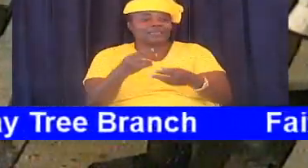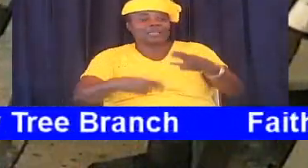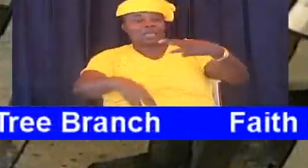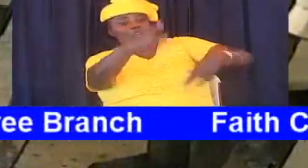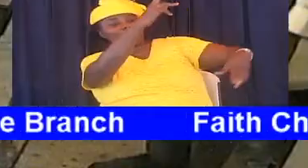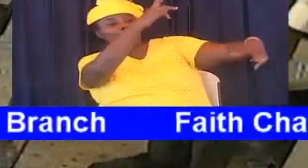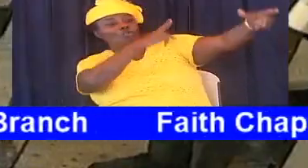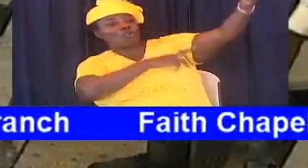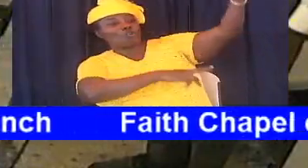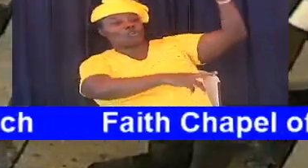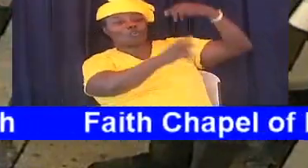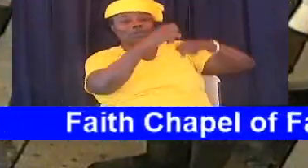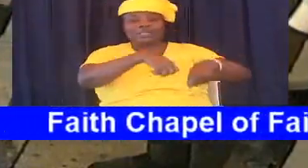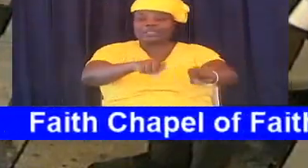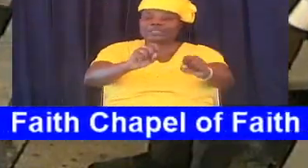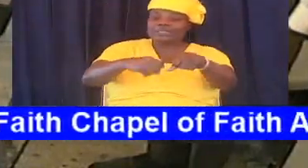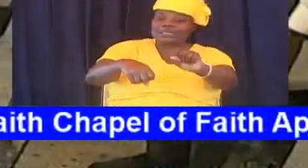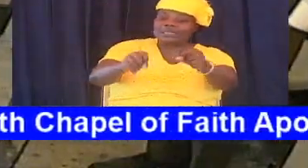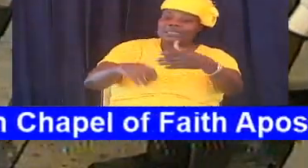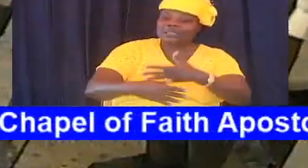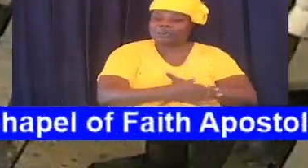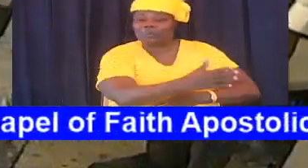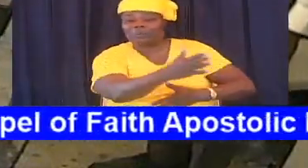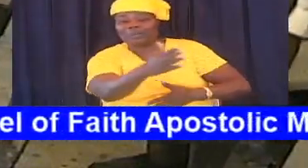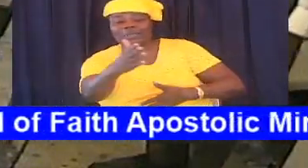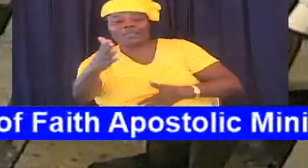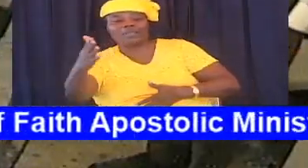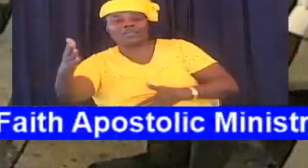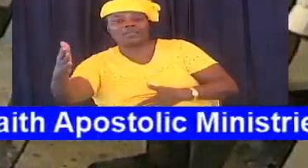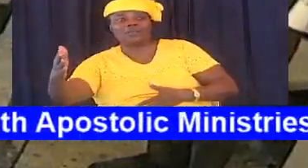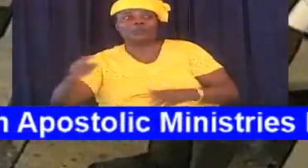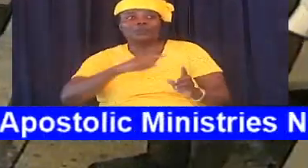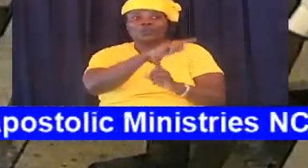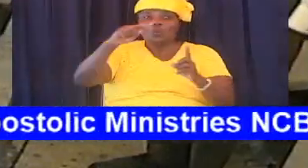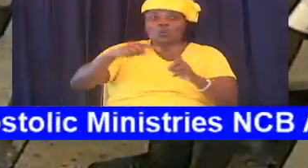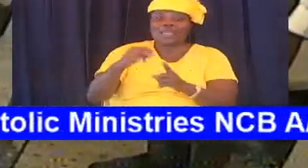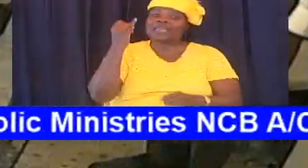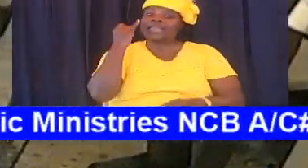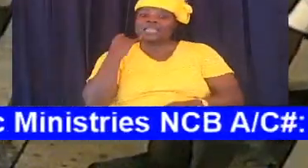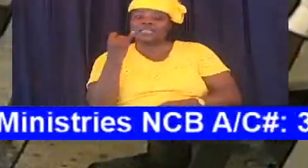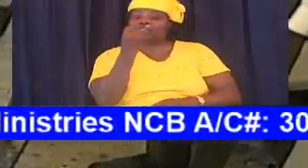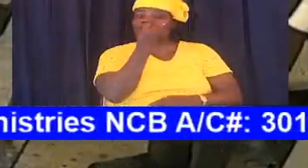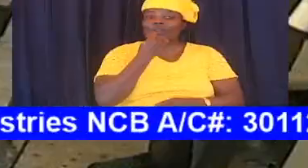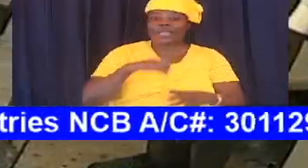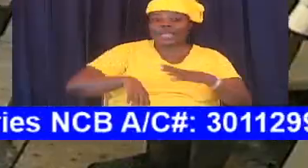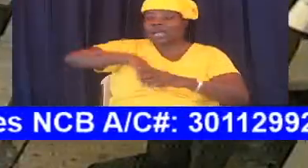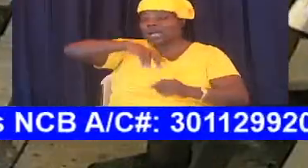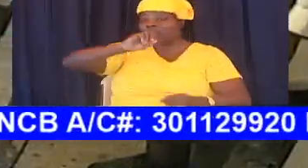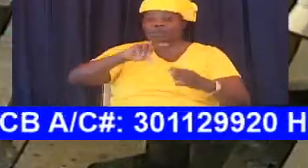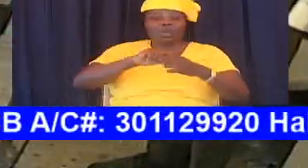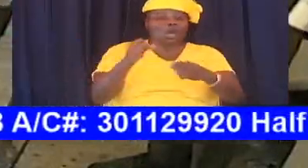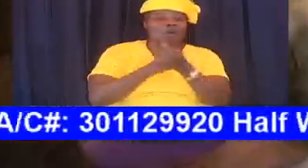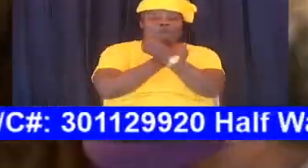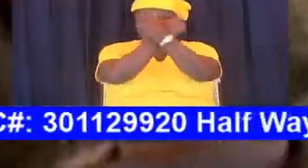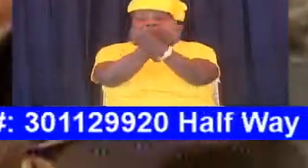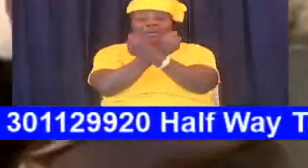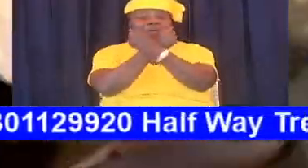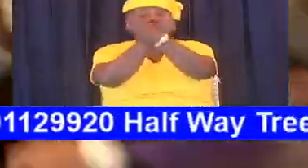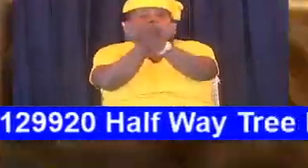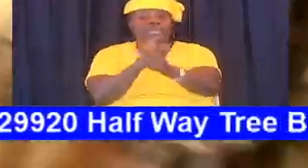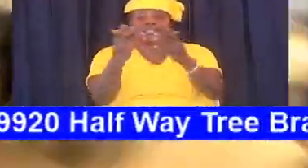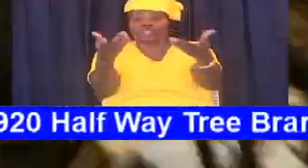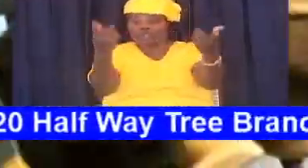hand and all the sea away. When Israel out